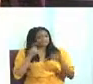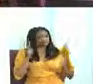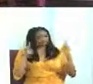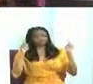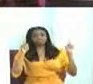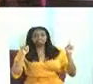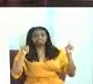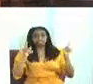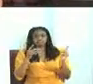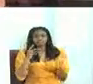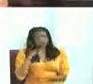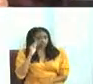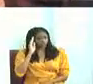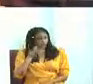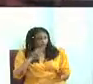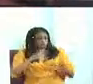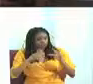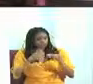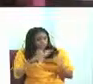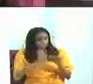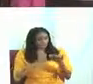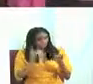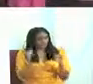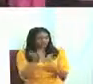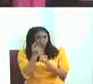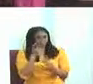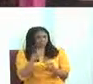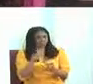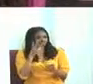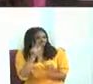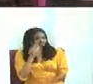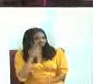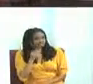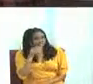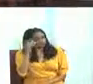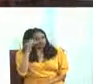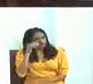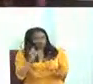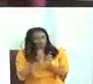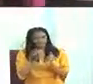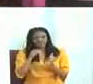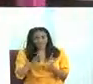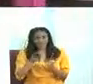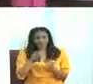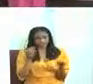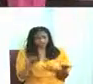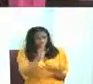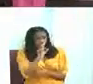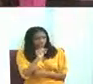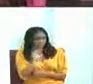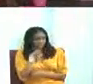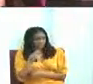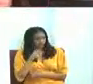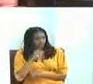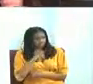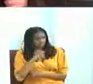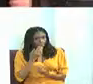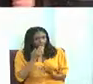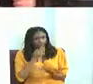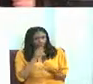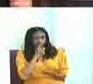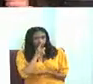about some other victories that she's had. But you know, in Metropolitan Community Church, we are predominantly